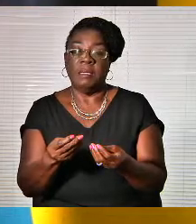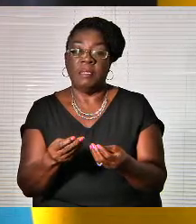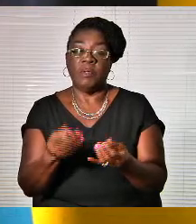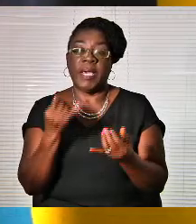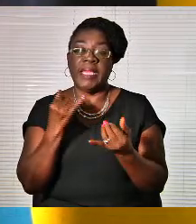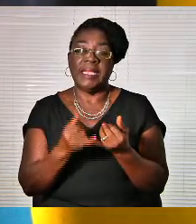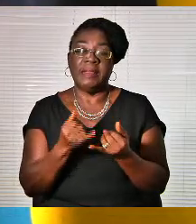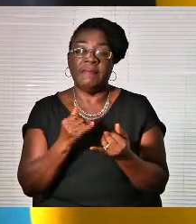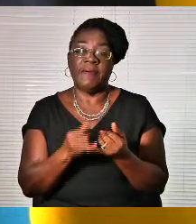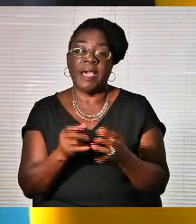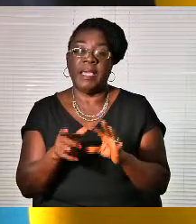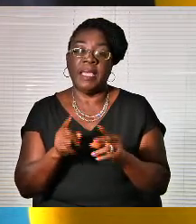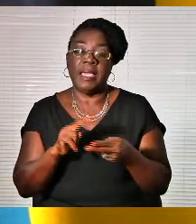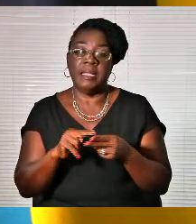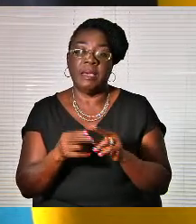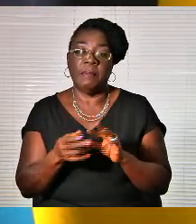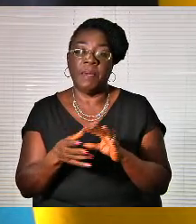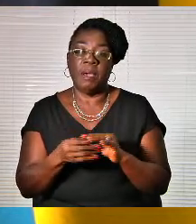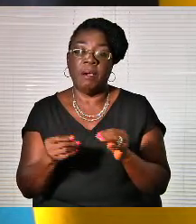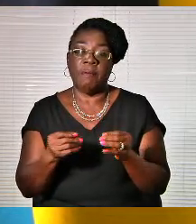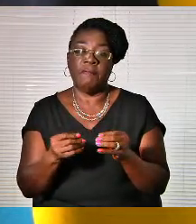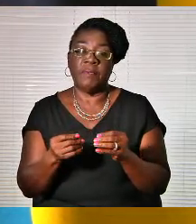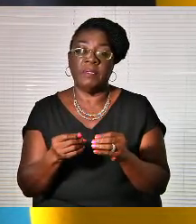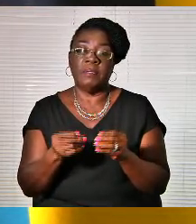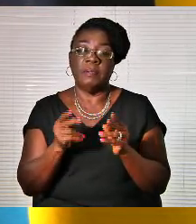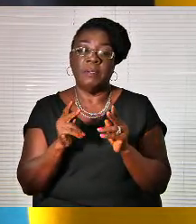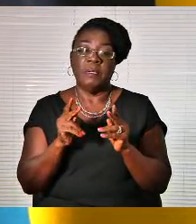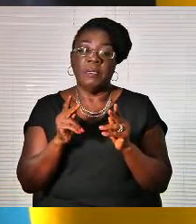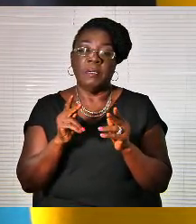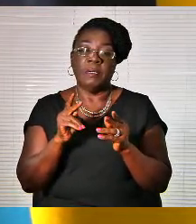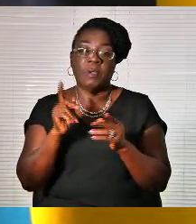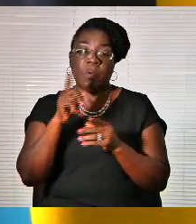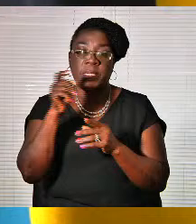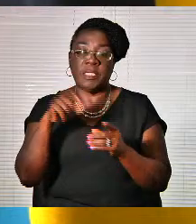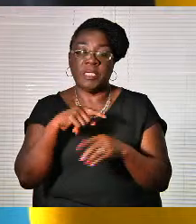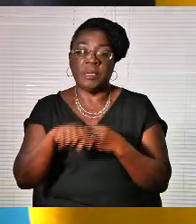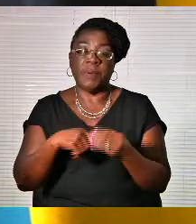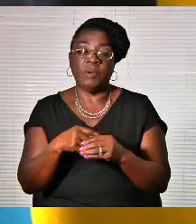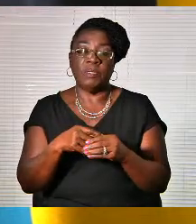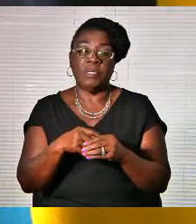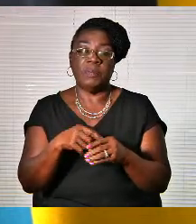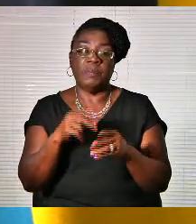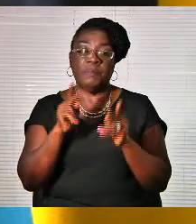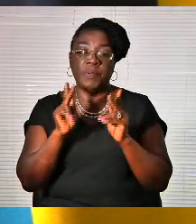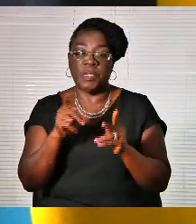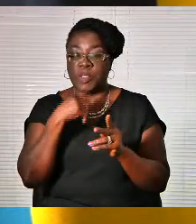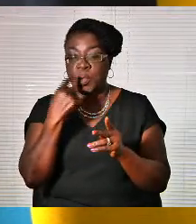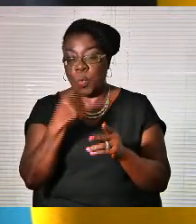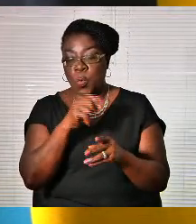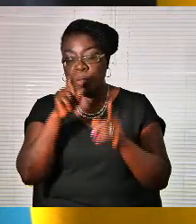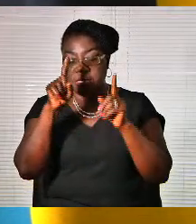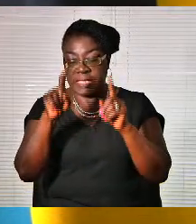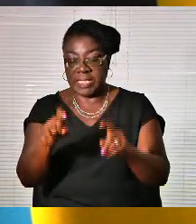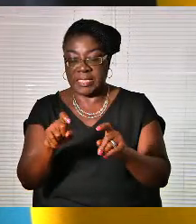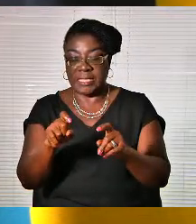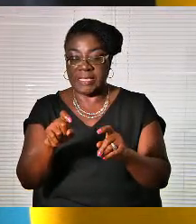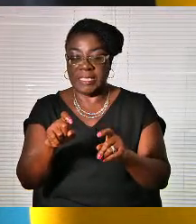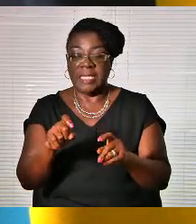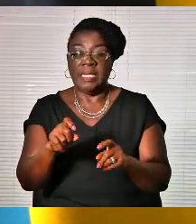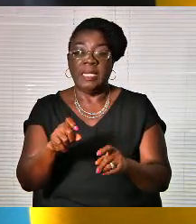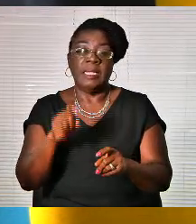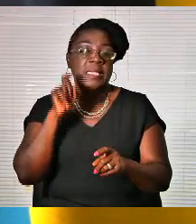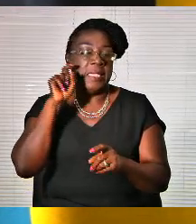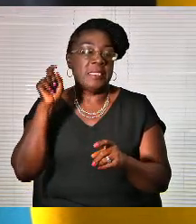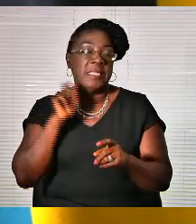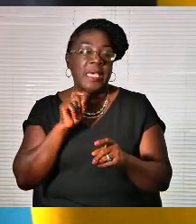identify a number of key components of the individuals who have been tested, mainly their sex, their age, as well as where